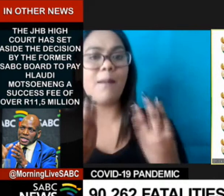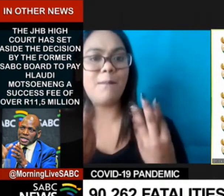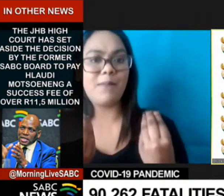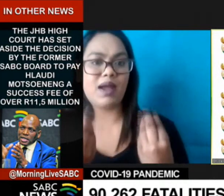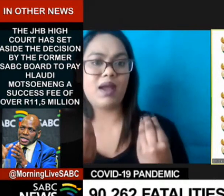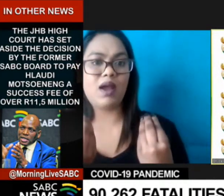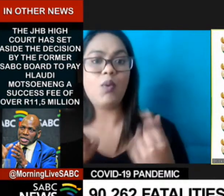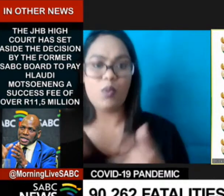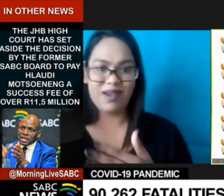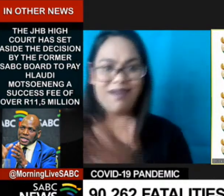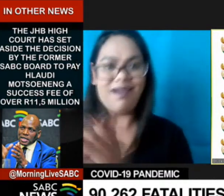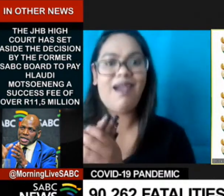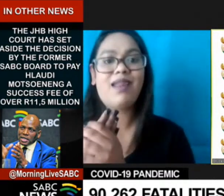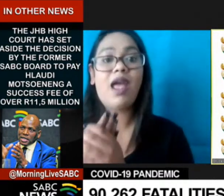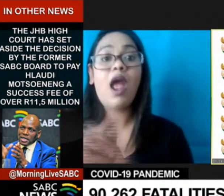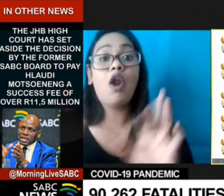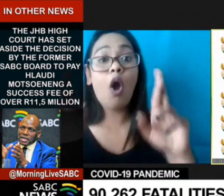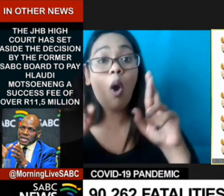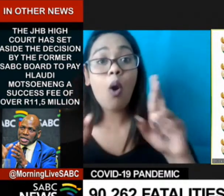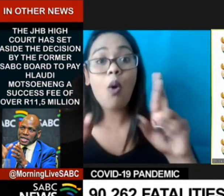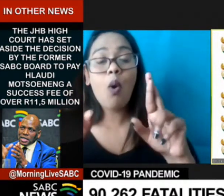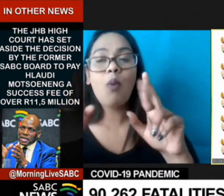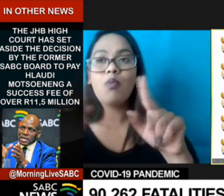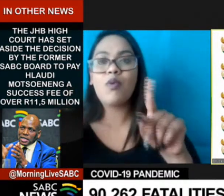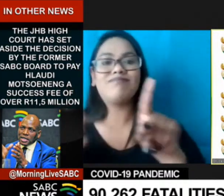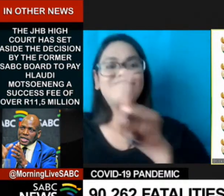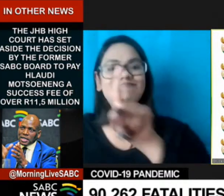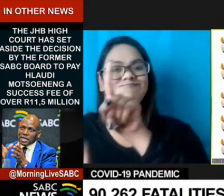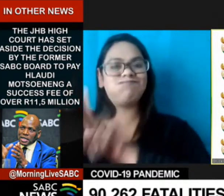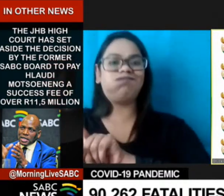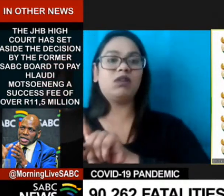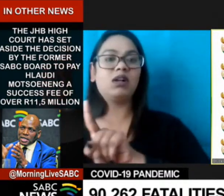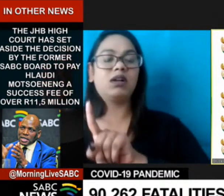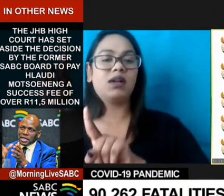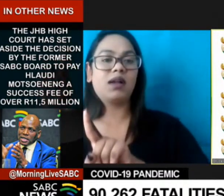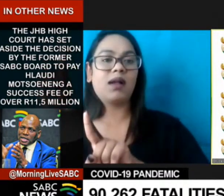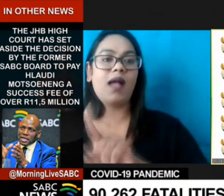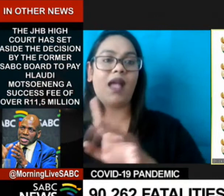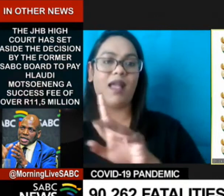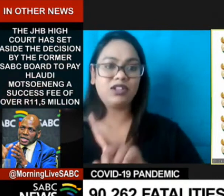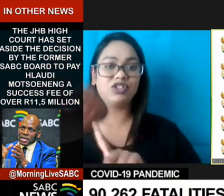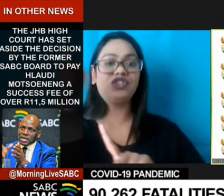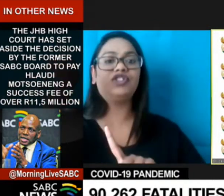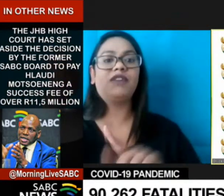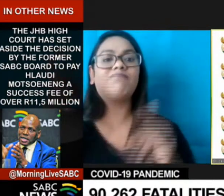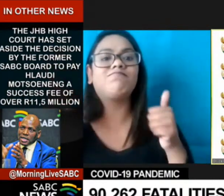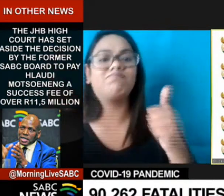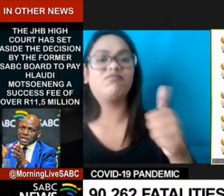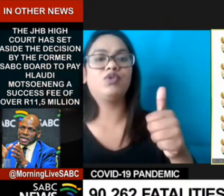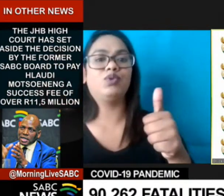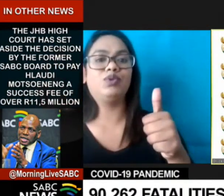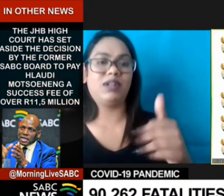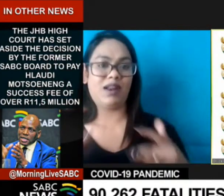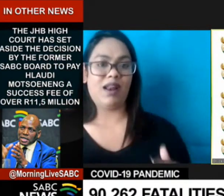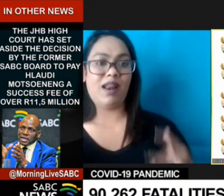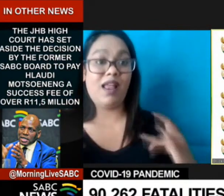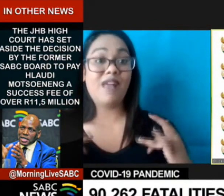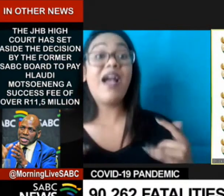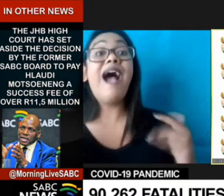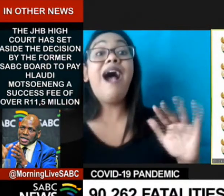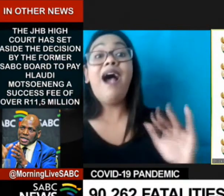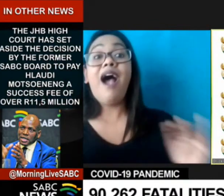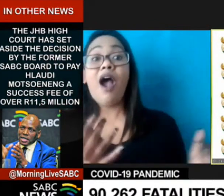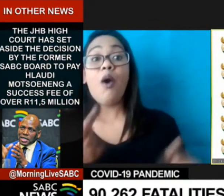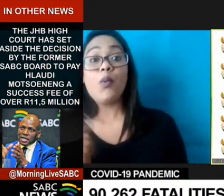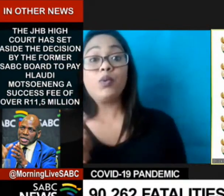defeat it and hopefully be back to normal life. The only major reliable weapon in going in this direction is if